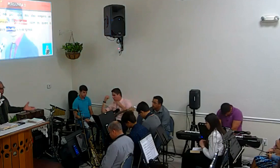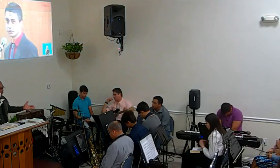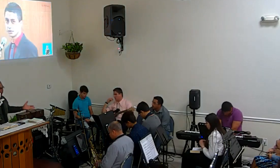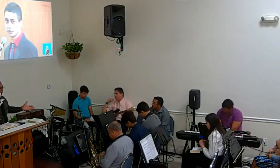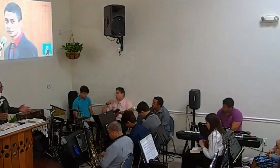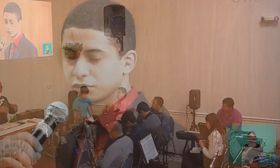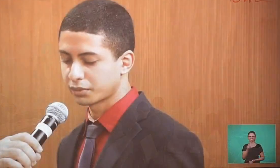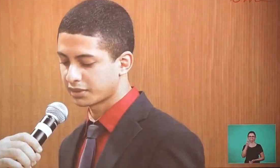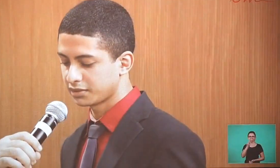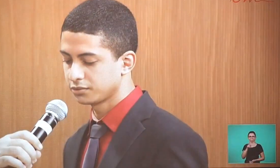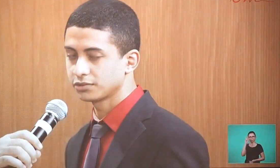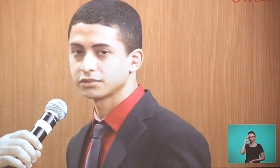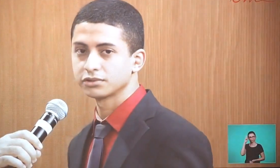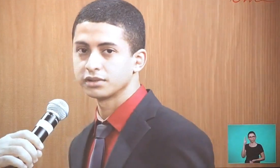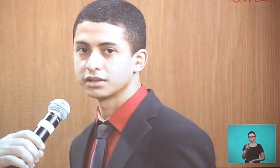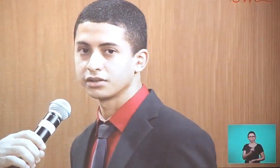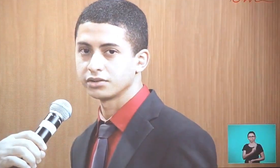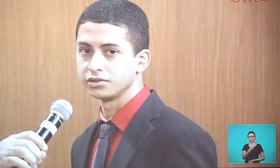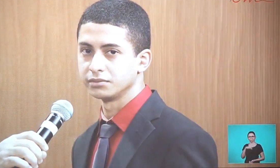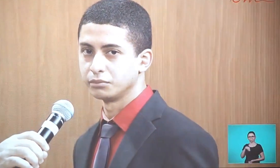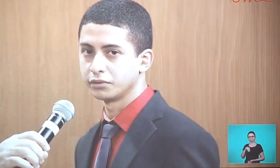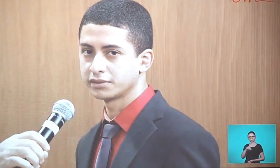marriage.